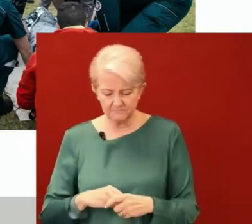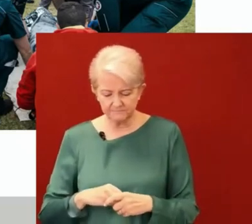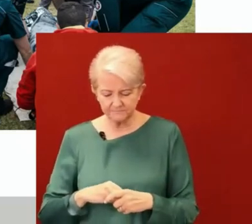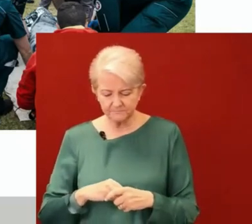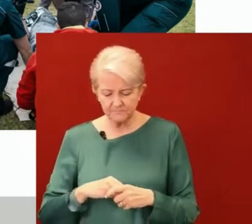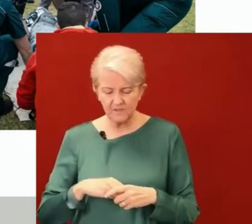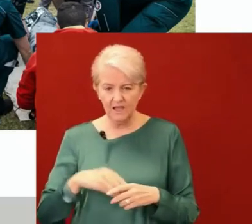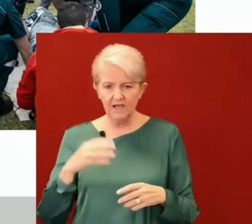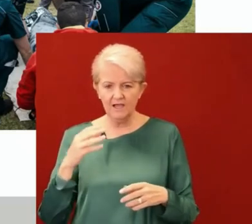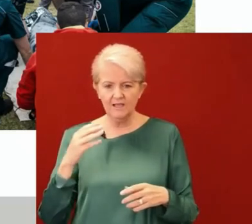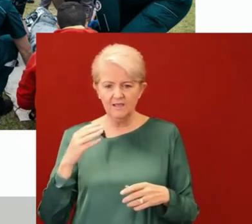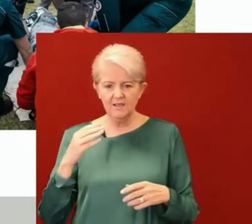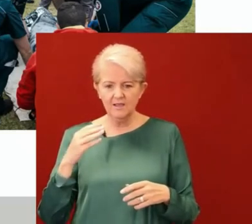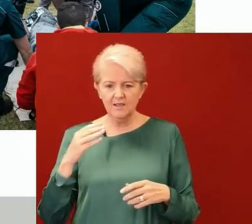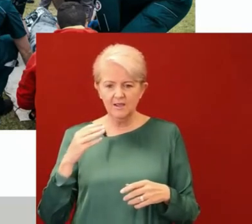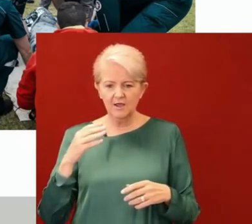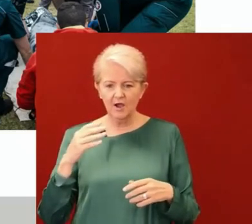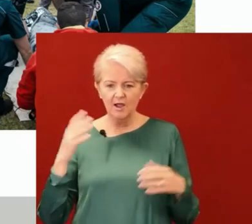me.